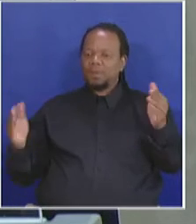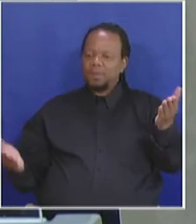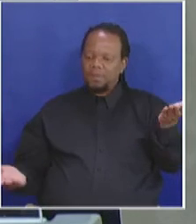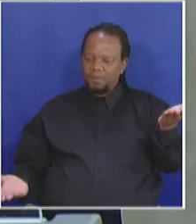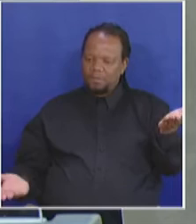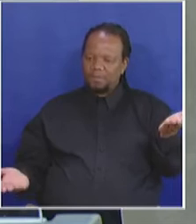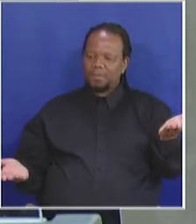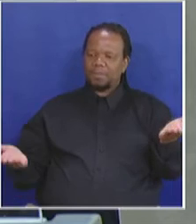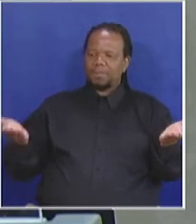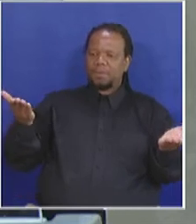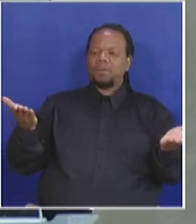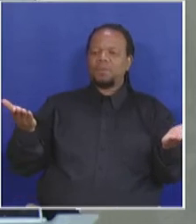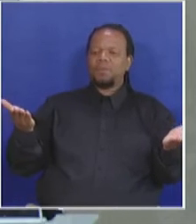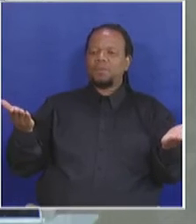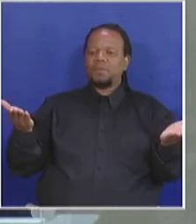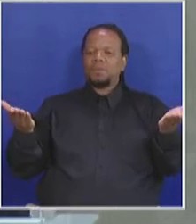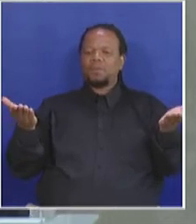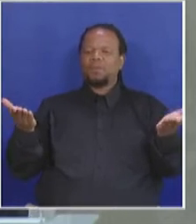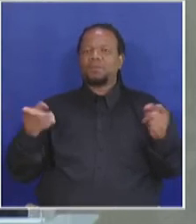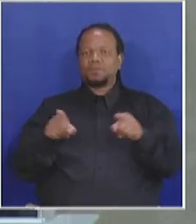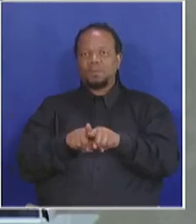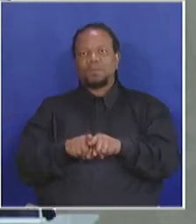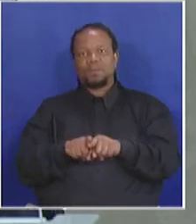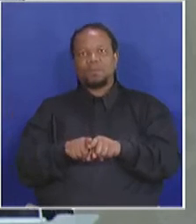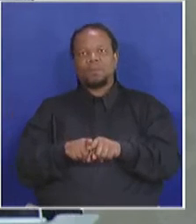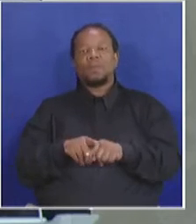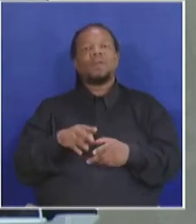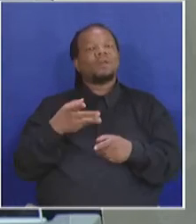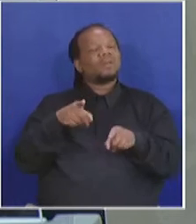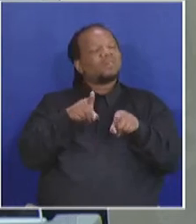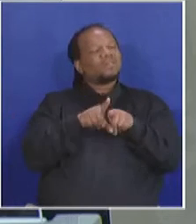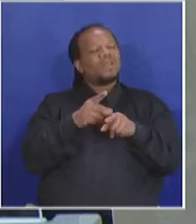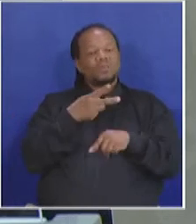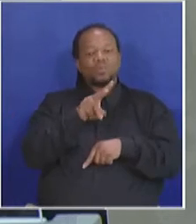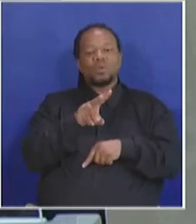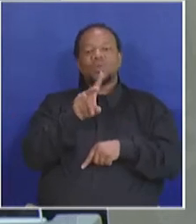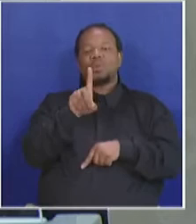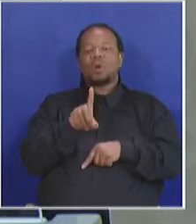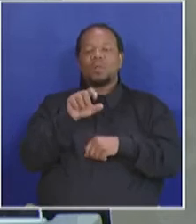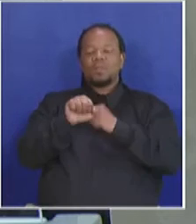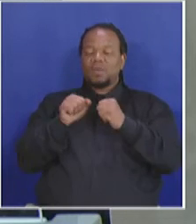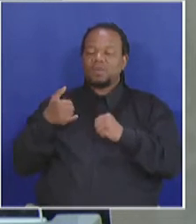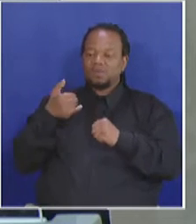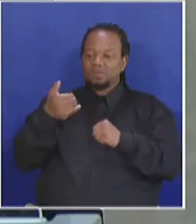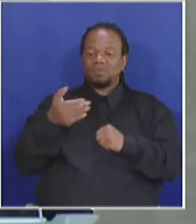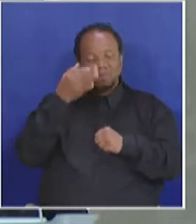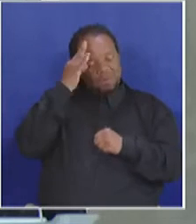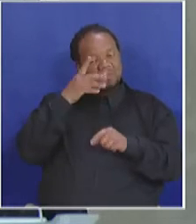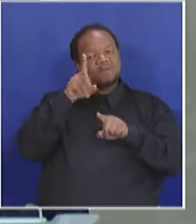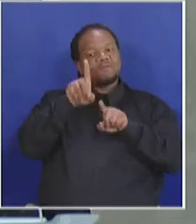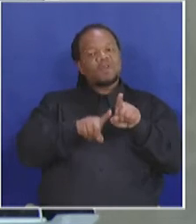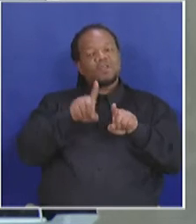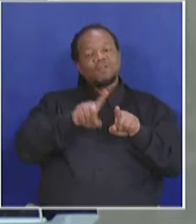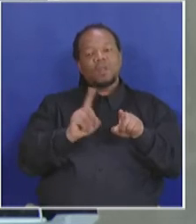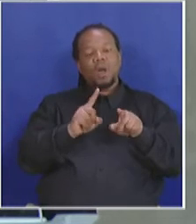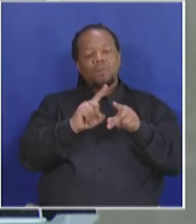Deputy Minister. But we also need to recognize our failures for the past 21 years. We need to recognize those failures. What did we